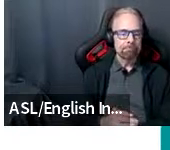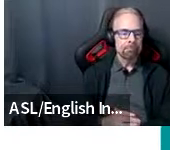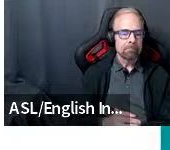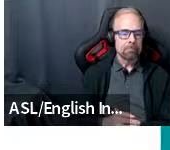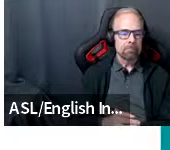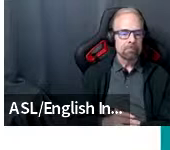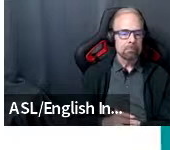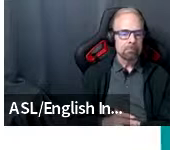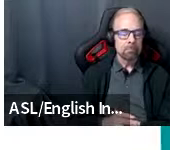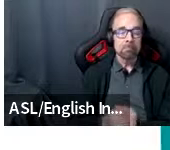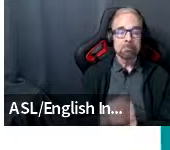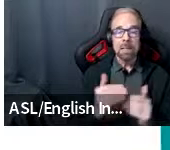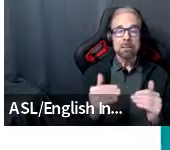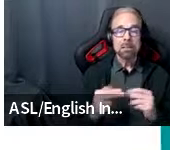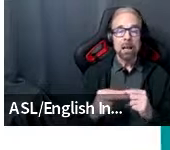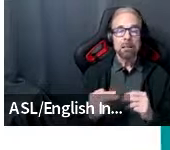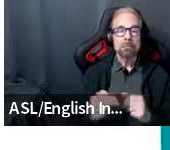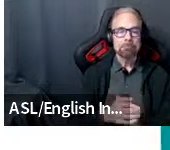Okay, next slide.